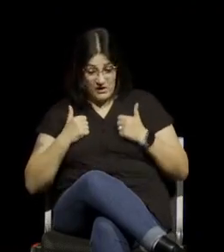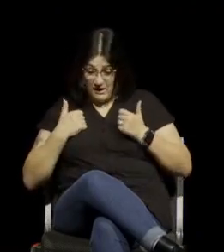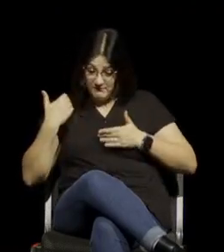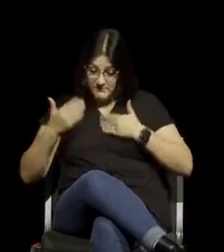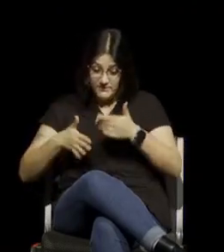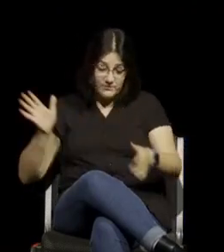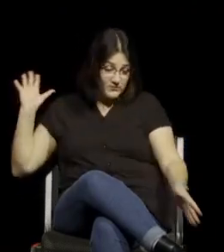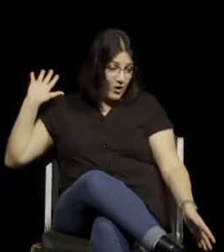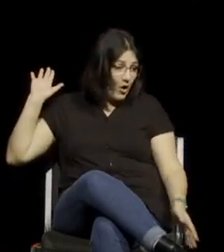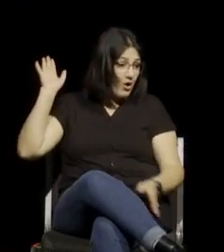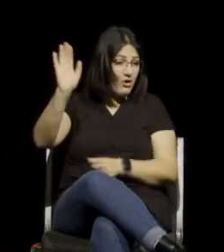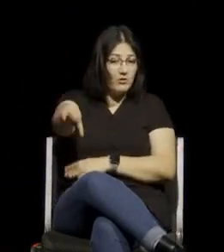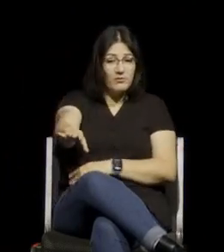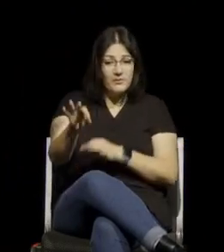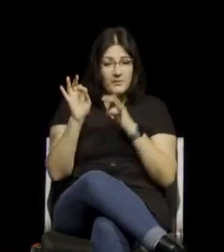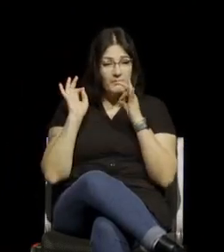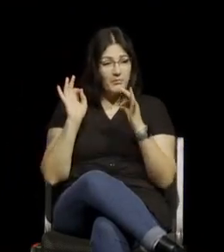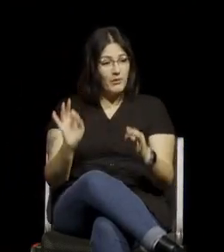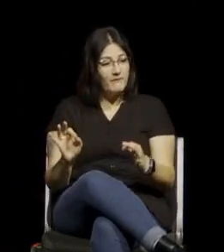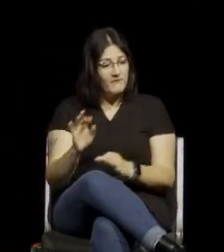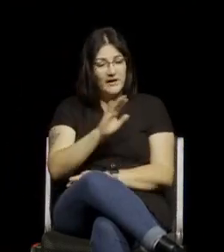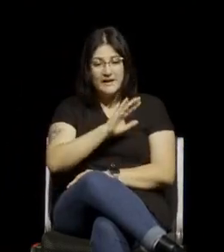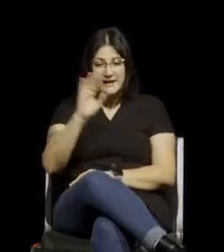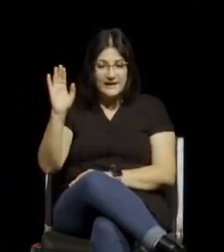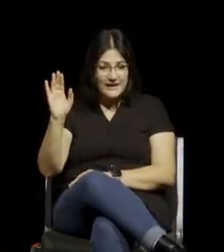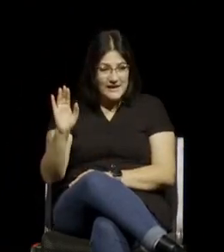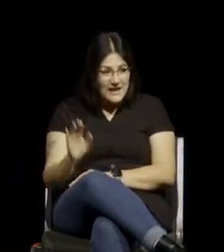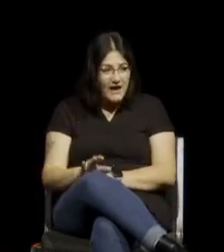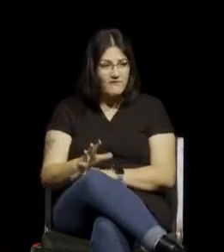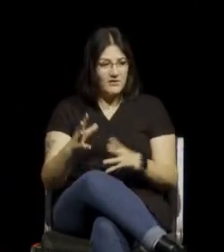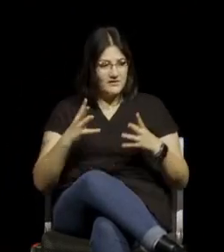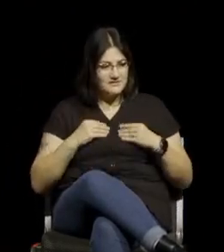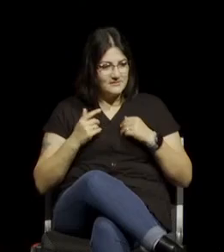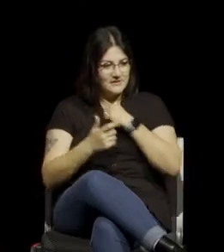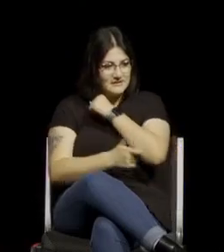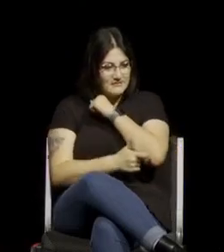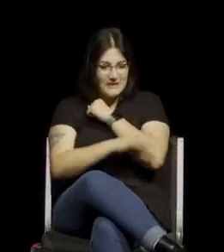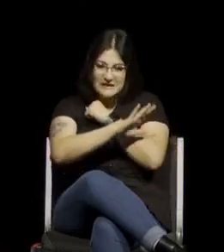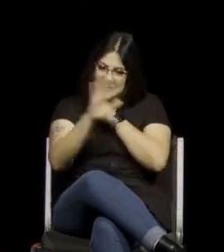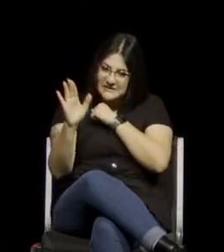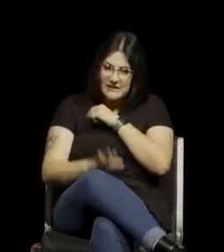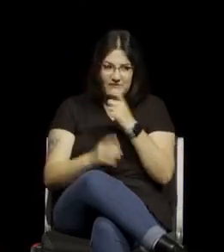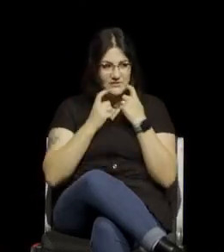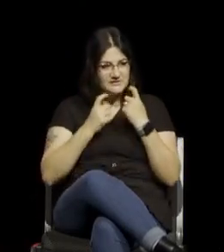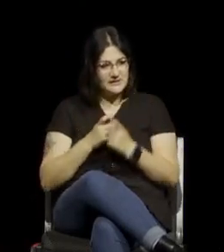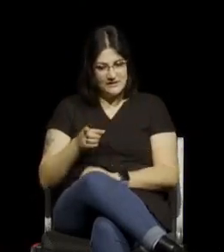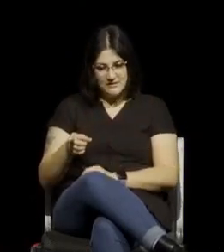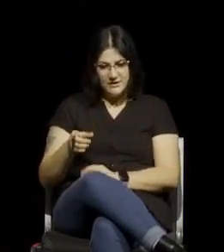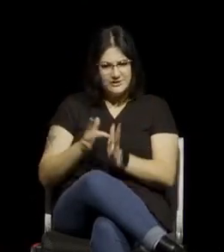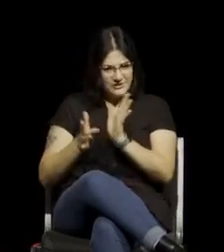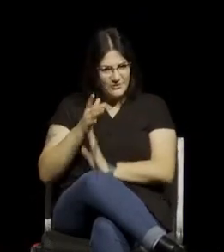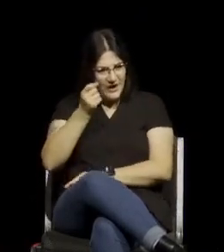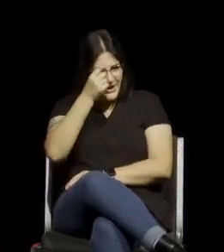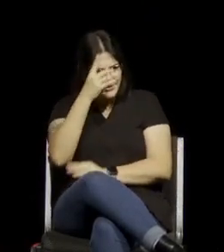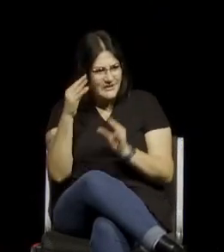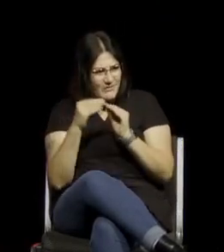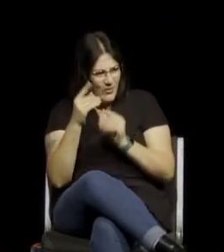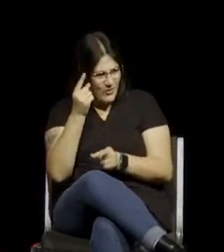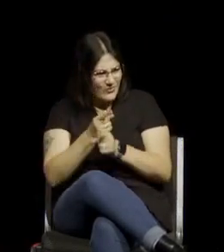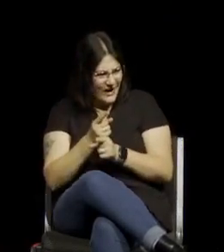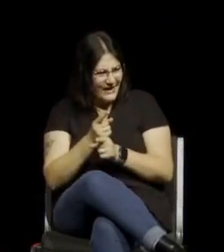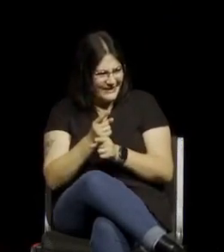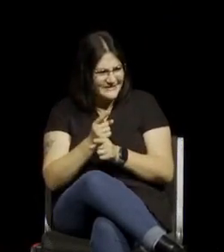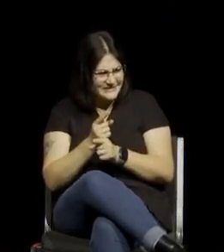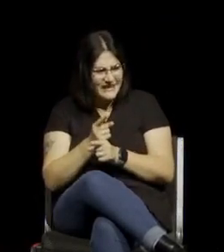in its entirety and never once gave in to the temptation of sin? He would understand even better the weight